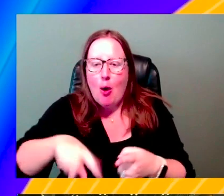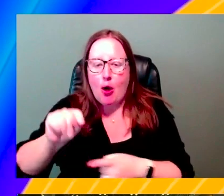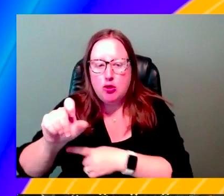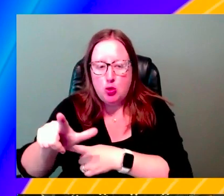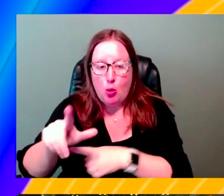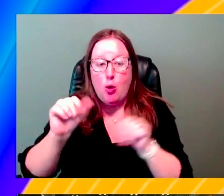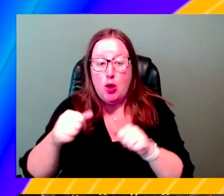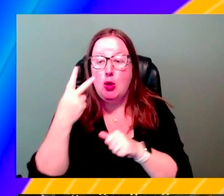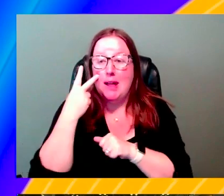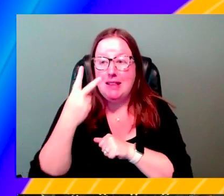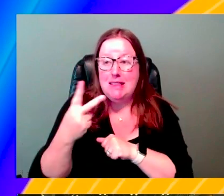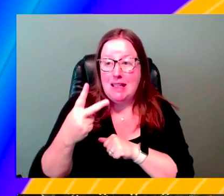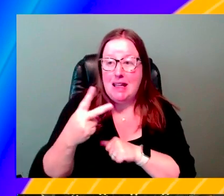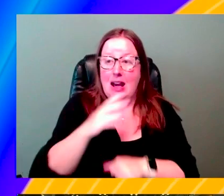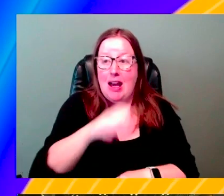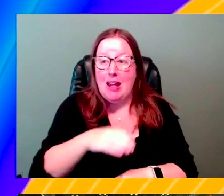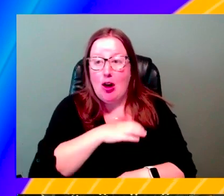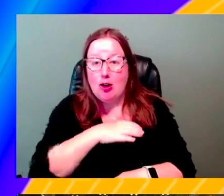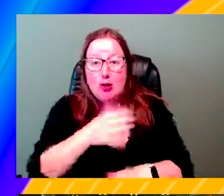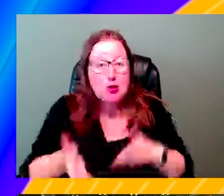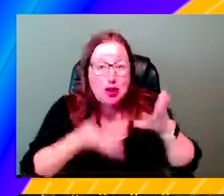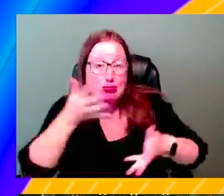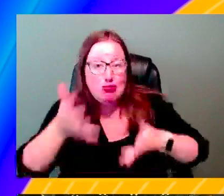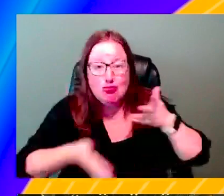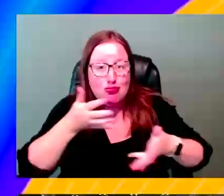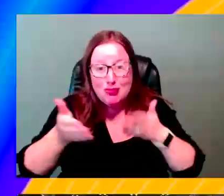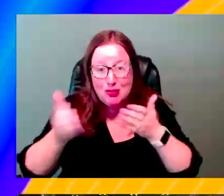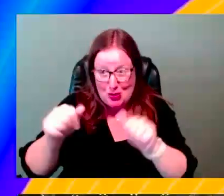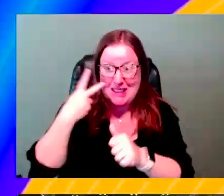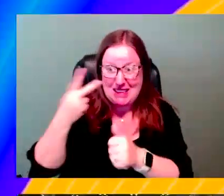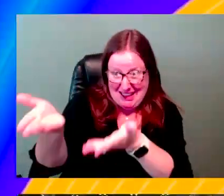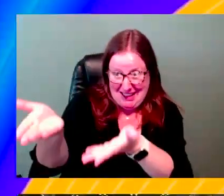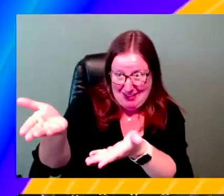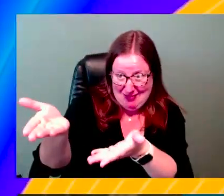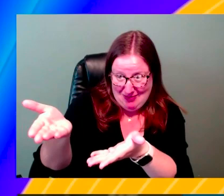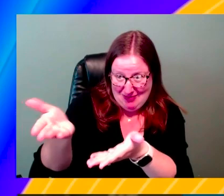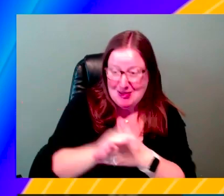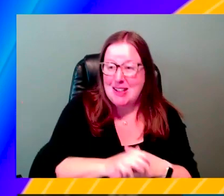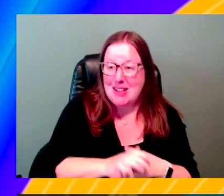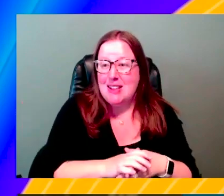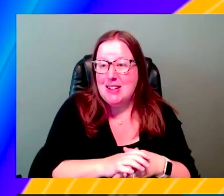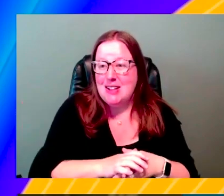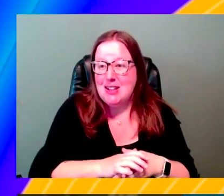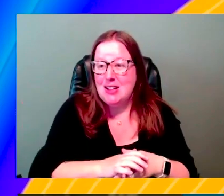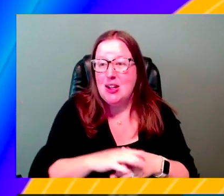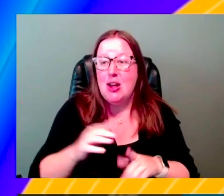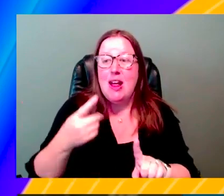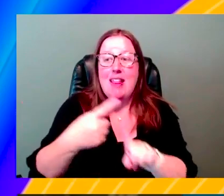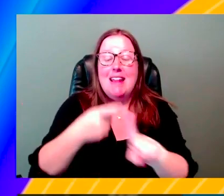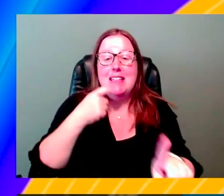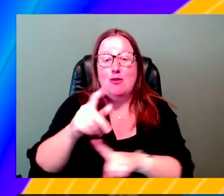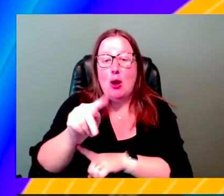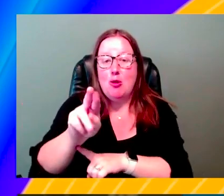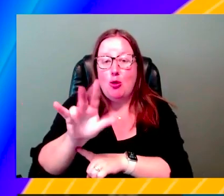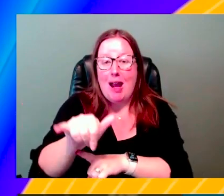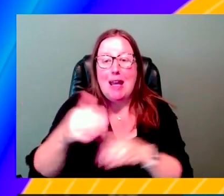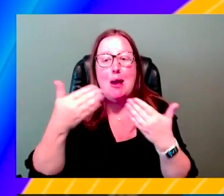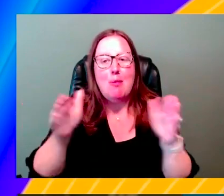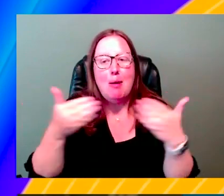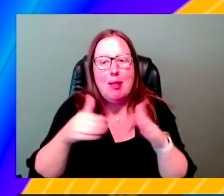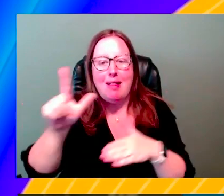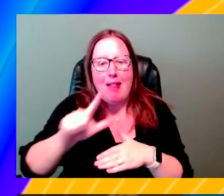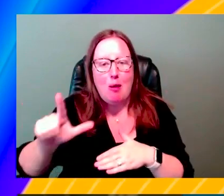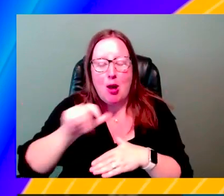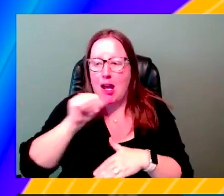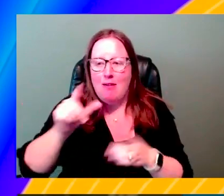is going to do some animations. I'll just click out of the preview. And so all these animations actually came from the Krikey public library. So I've not edited these